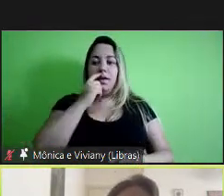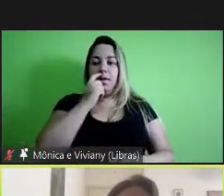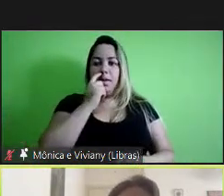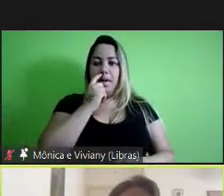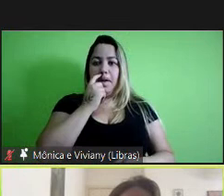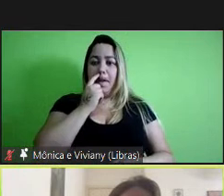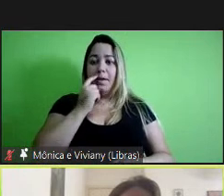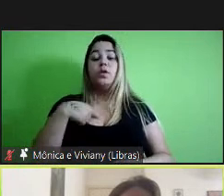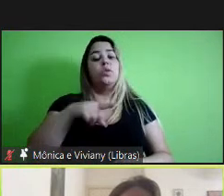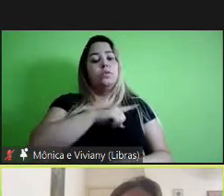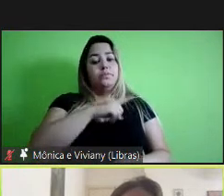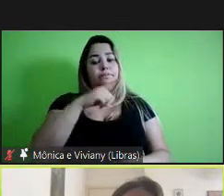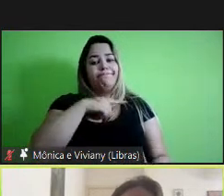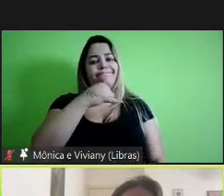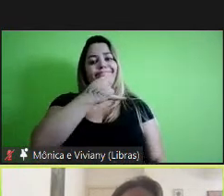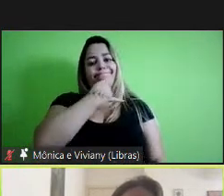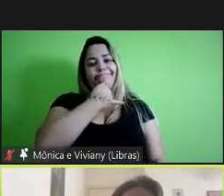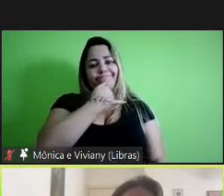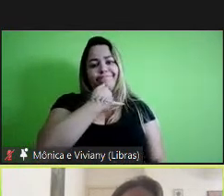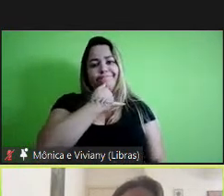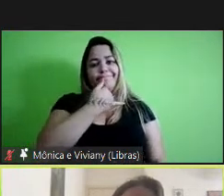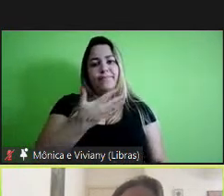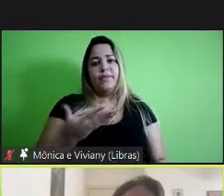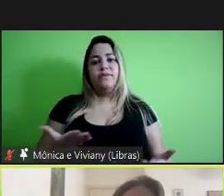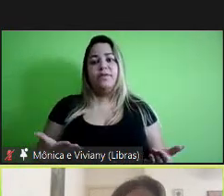goal is. And